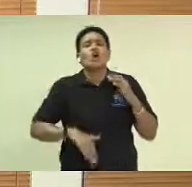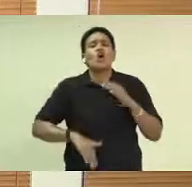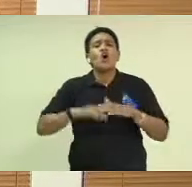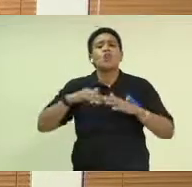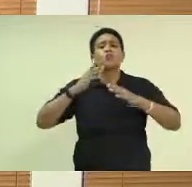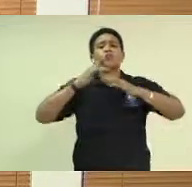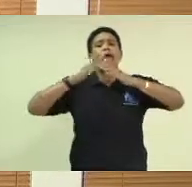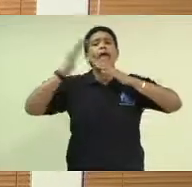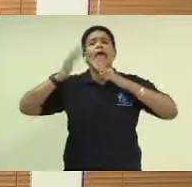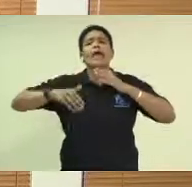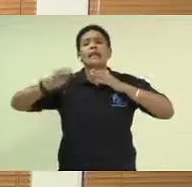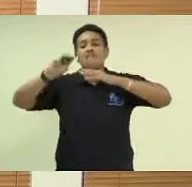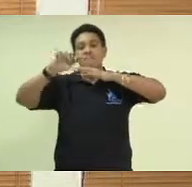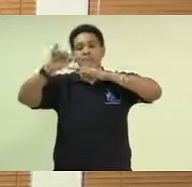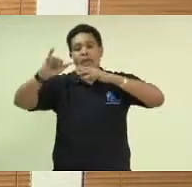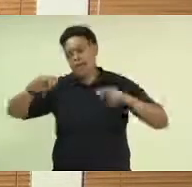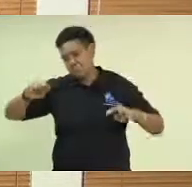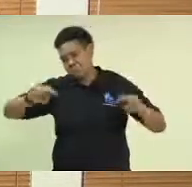of May.